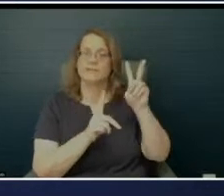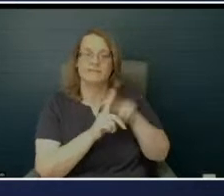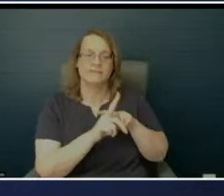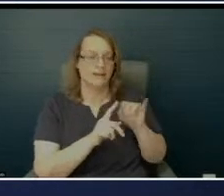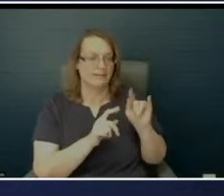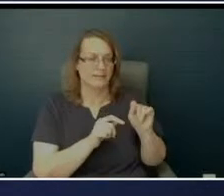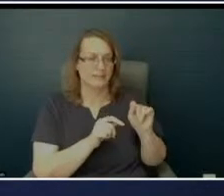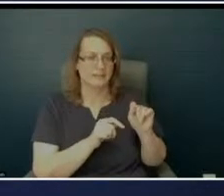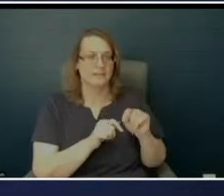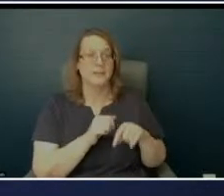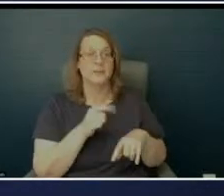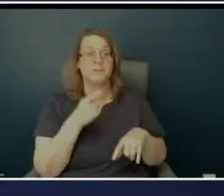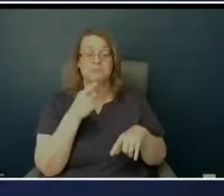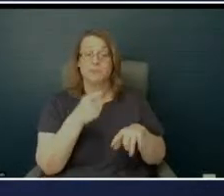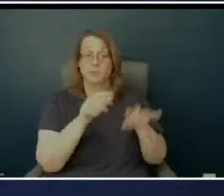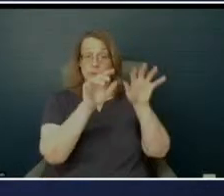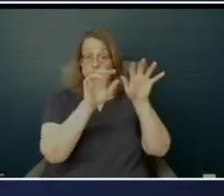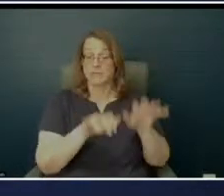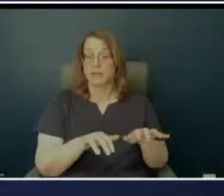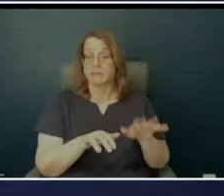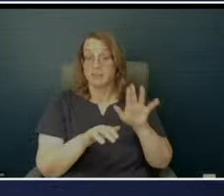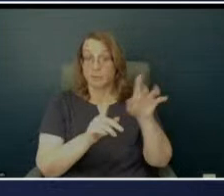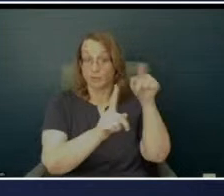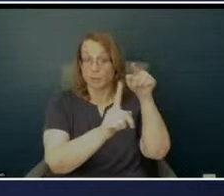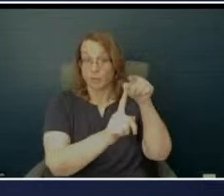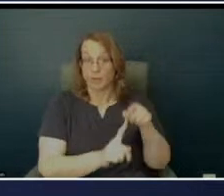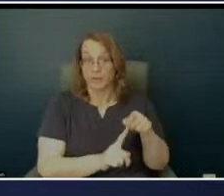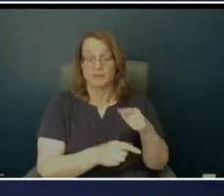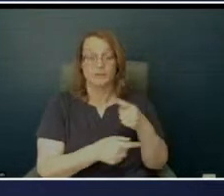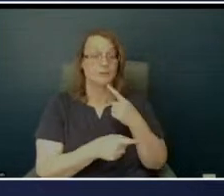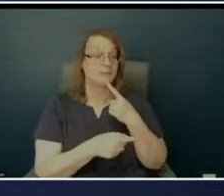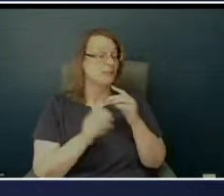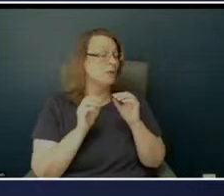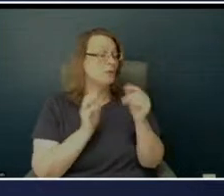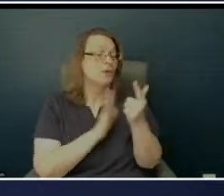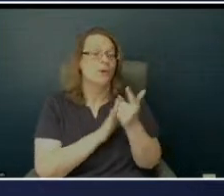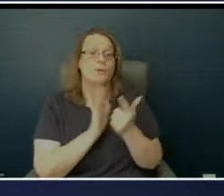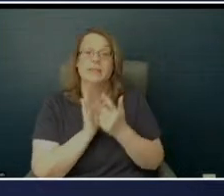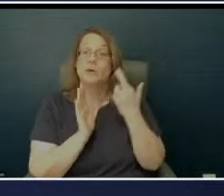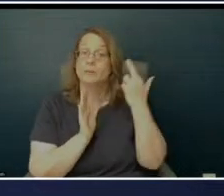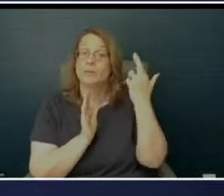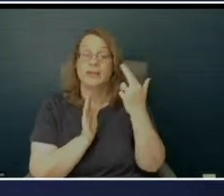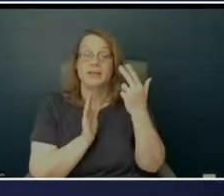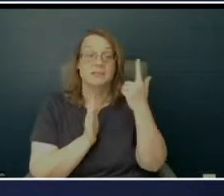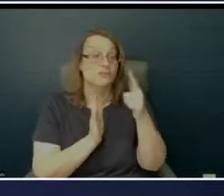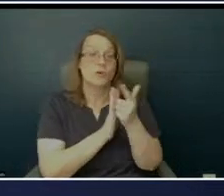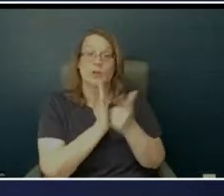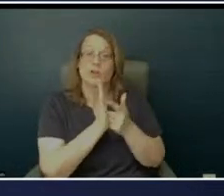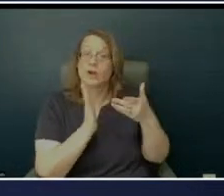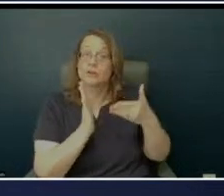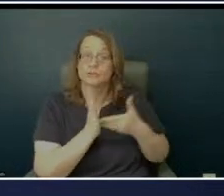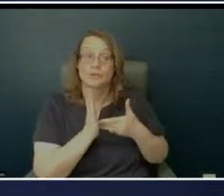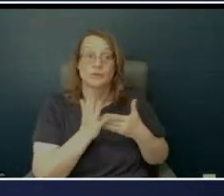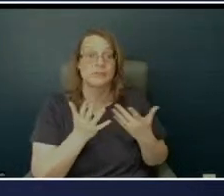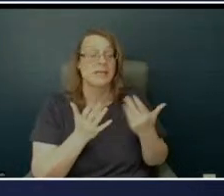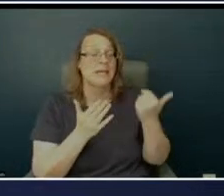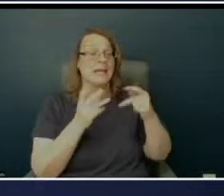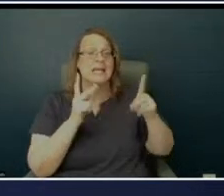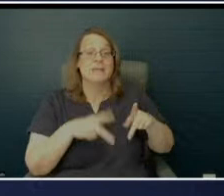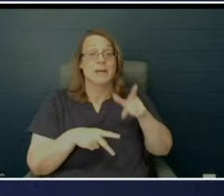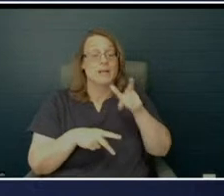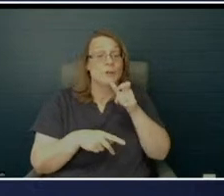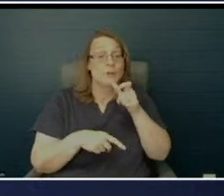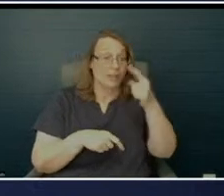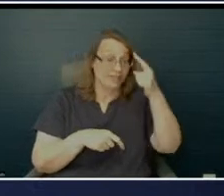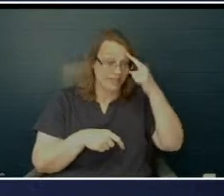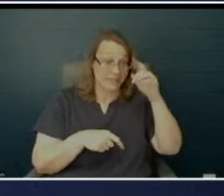that you actually drafted on that. So you stated that there is no legal basis to bring this lawsuit. Anyone who thinks otherwise simply doesn't